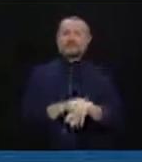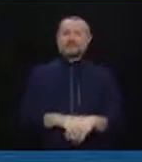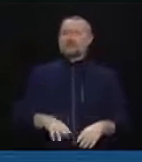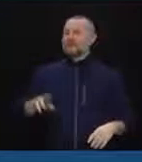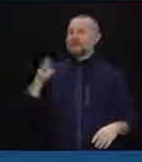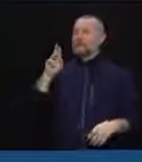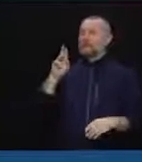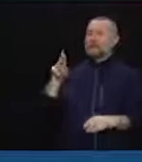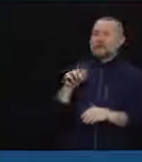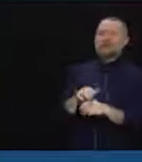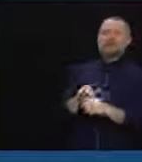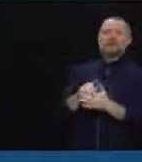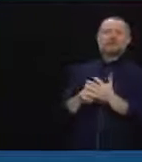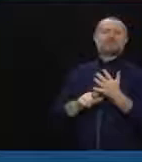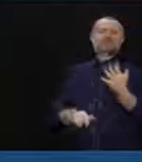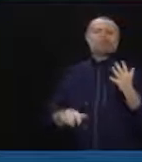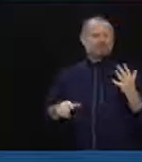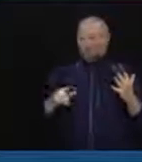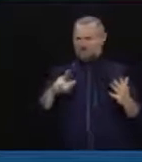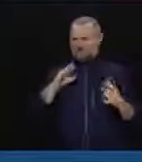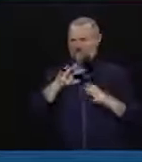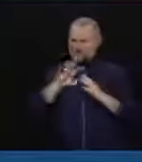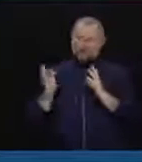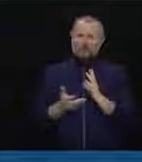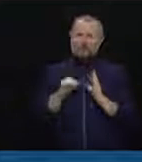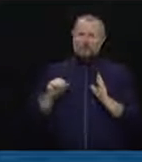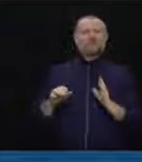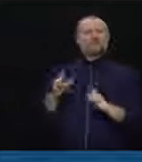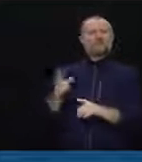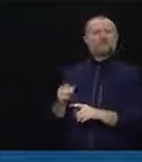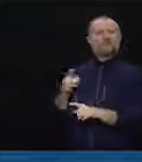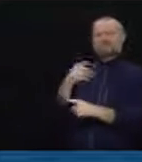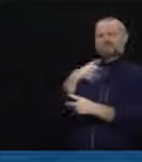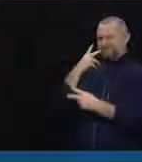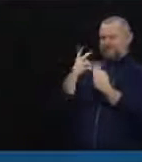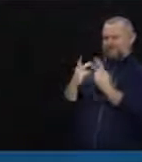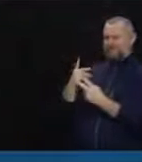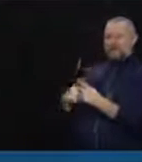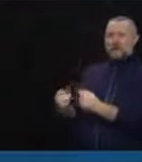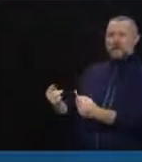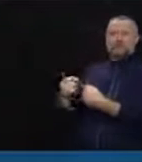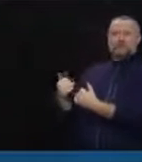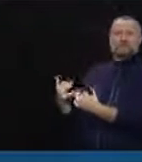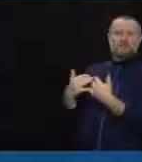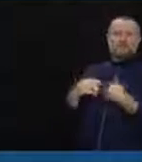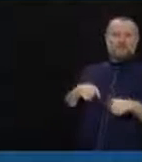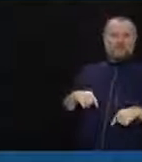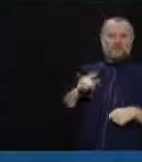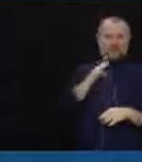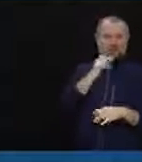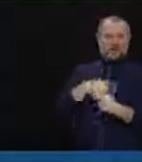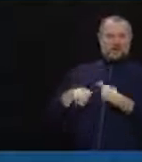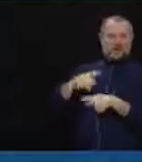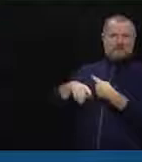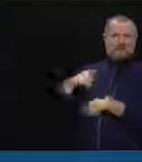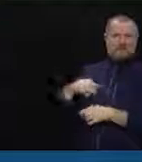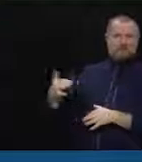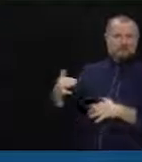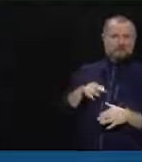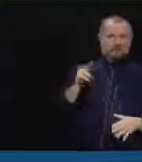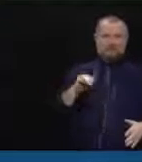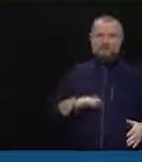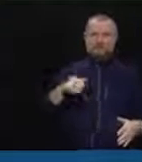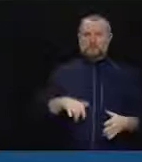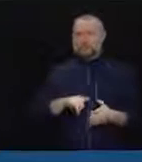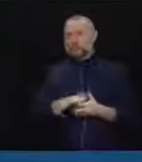was happening around the globe and saying, this is coming our way. We know this is coming to New York, and we need to be prepared for that.